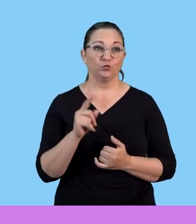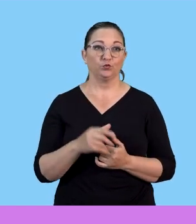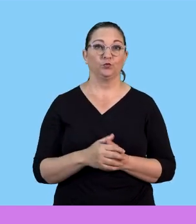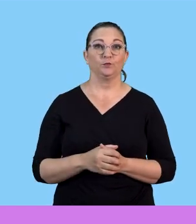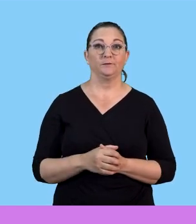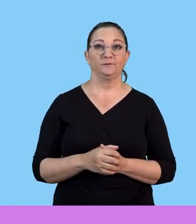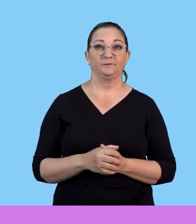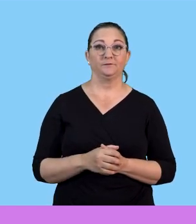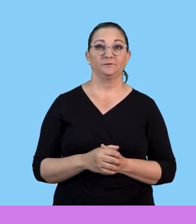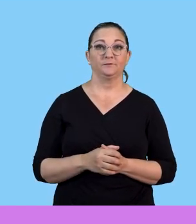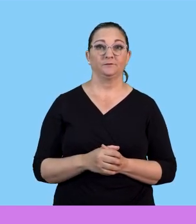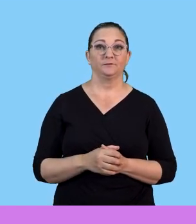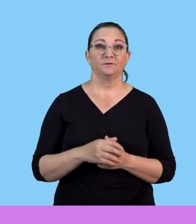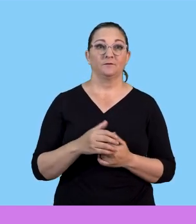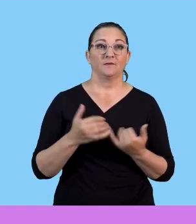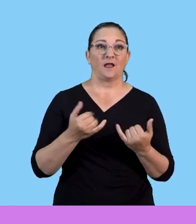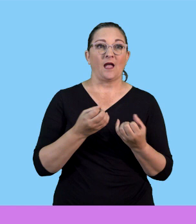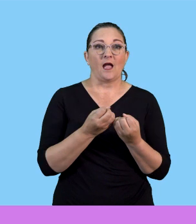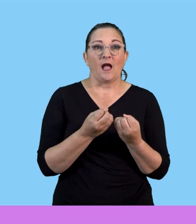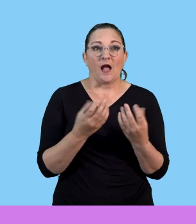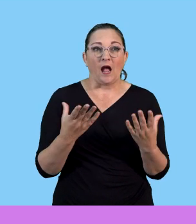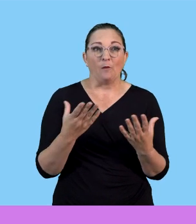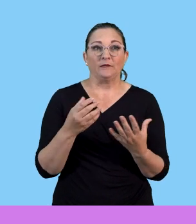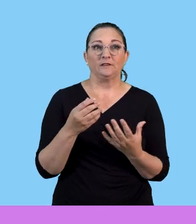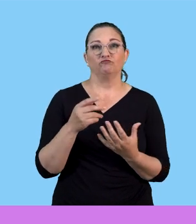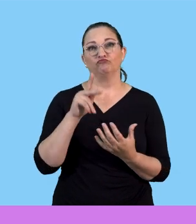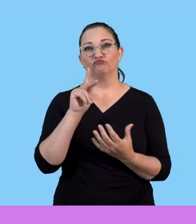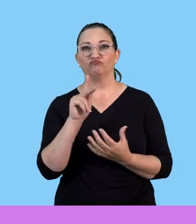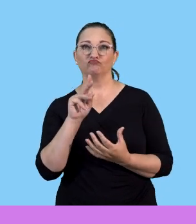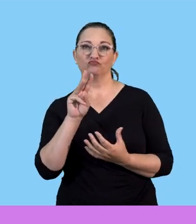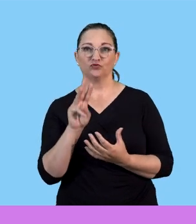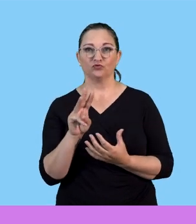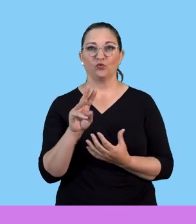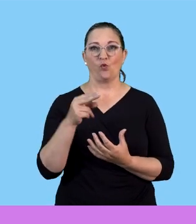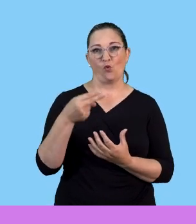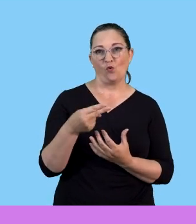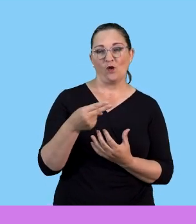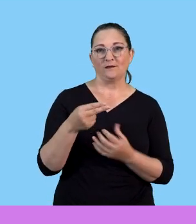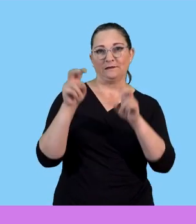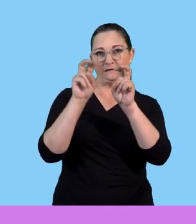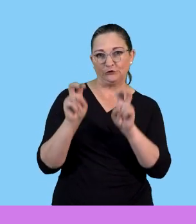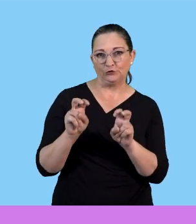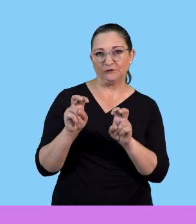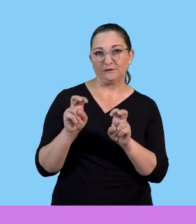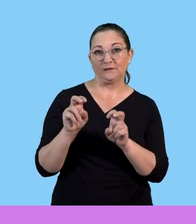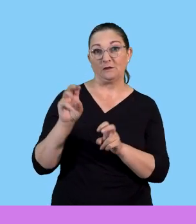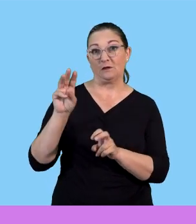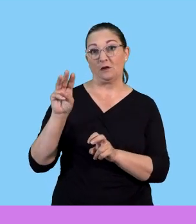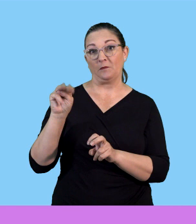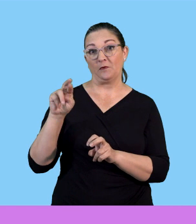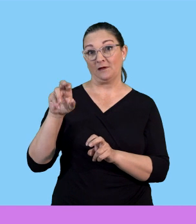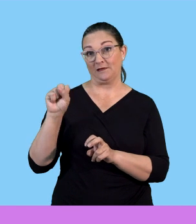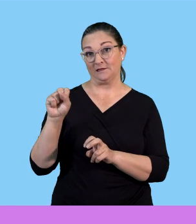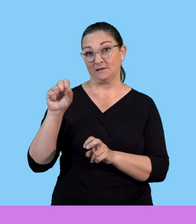Let's look at questions. How many kilowatt hours of electricity did Ms. Sithole